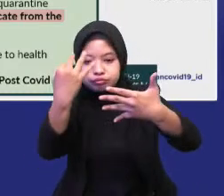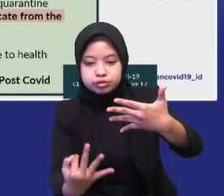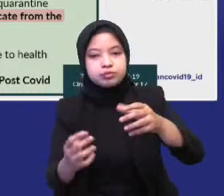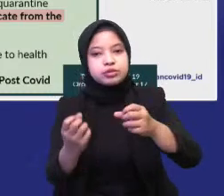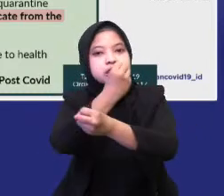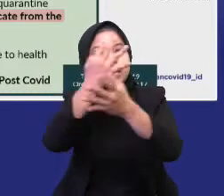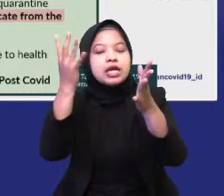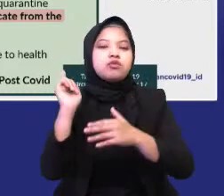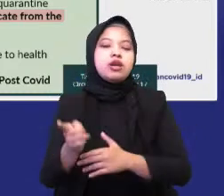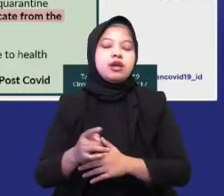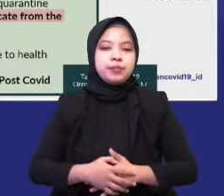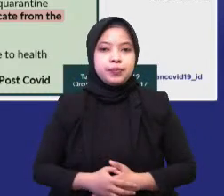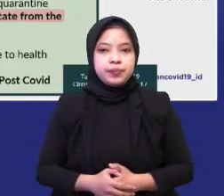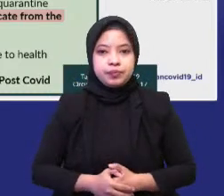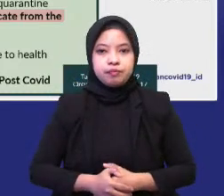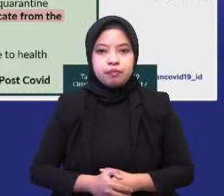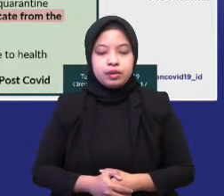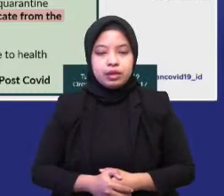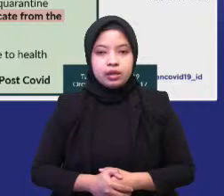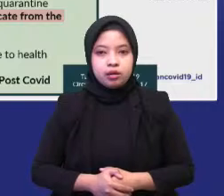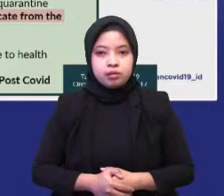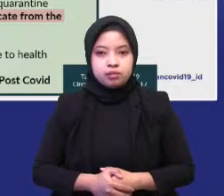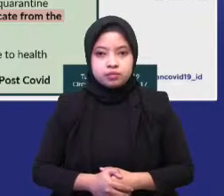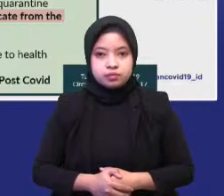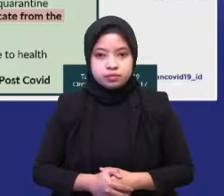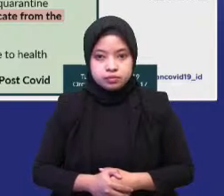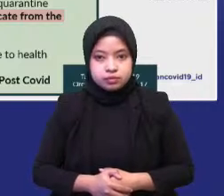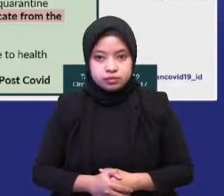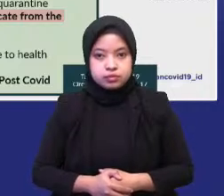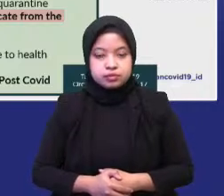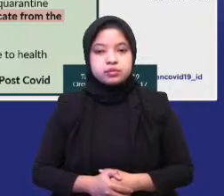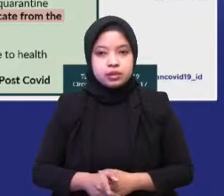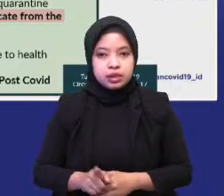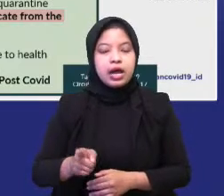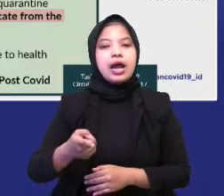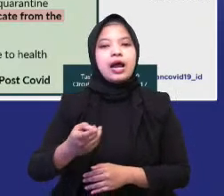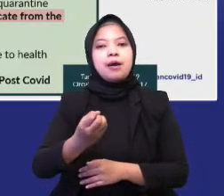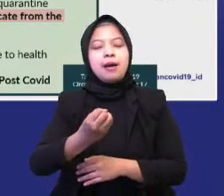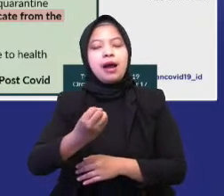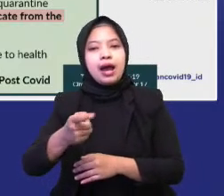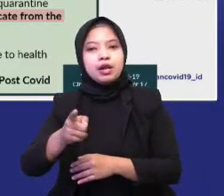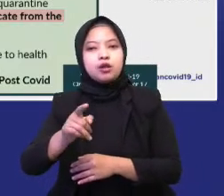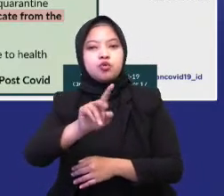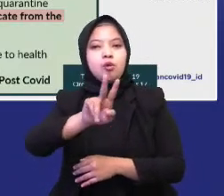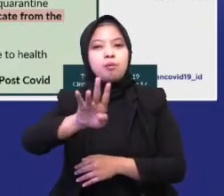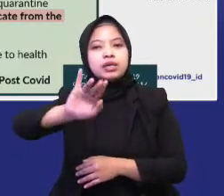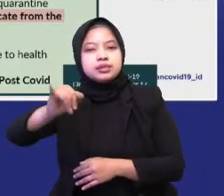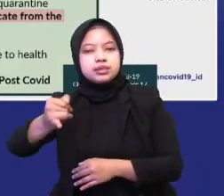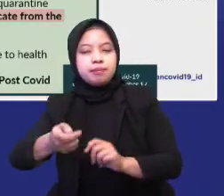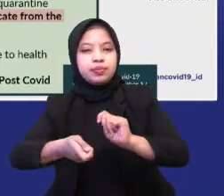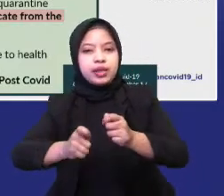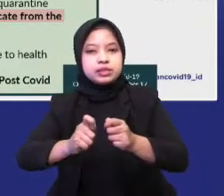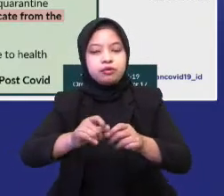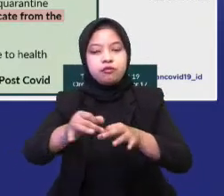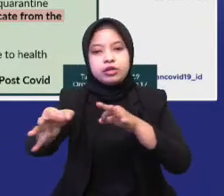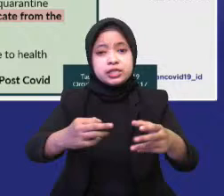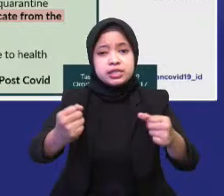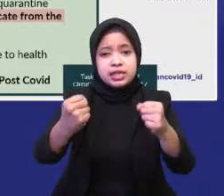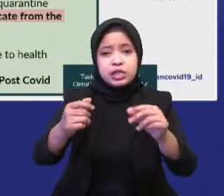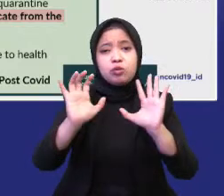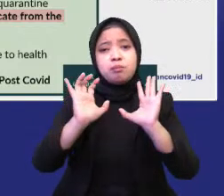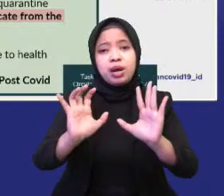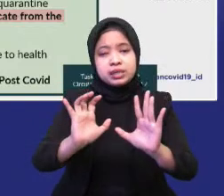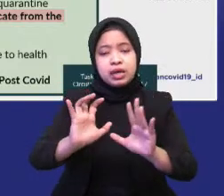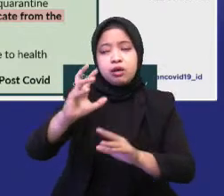Third, the obligations to undergo centralized quarantine for 5 times 24 hours is required for adult